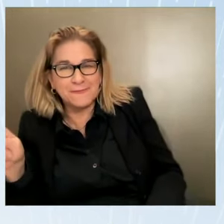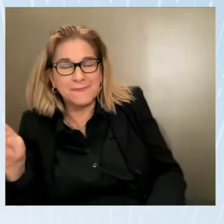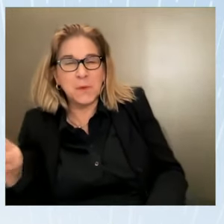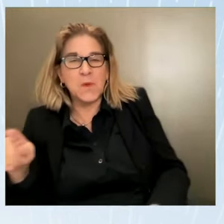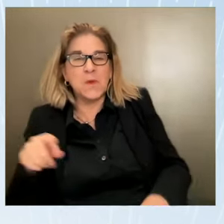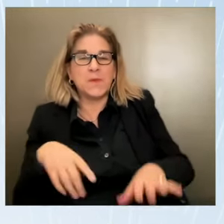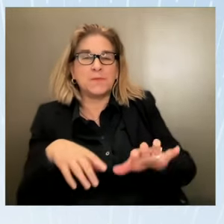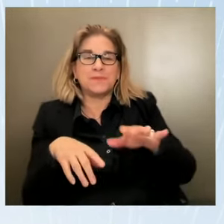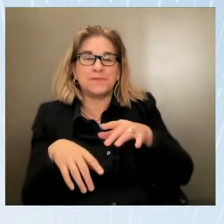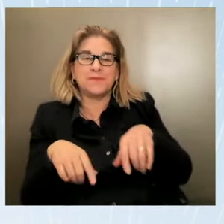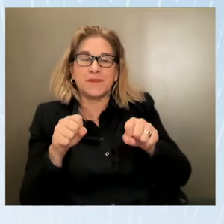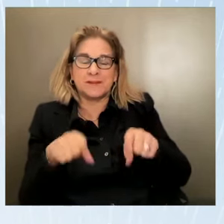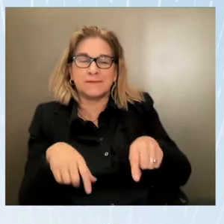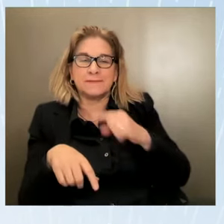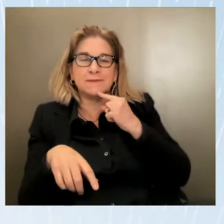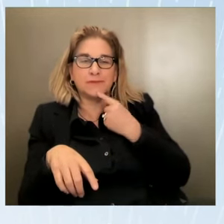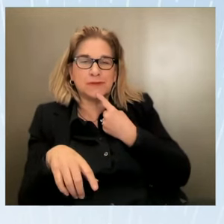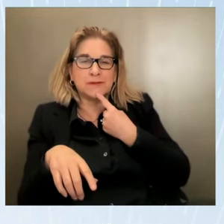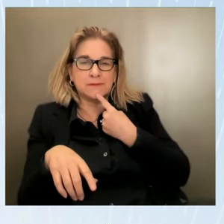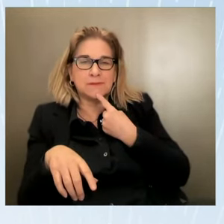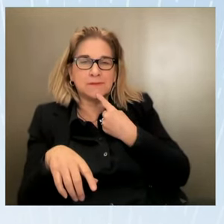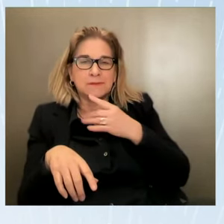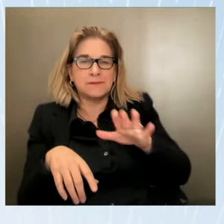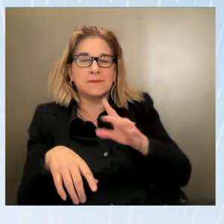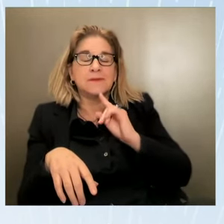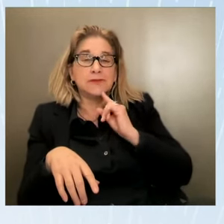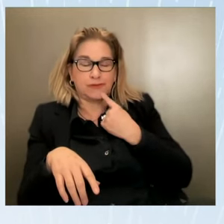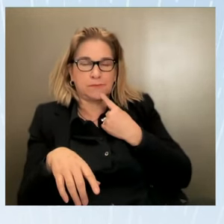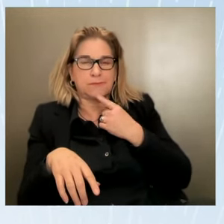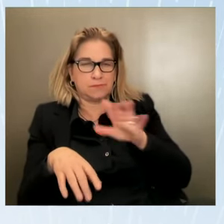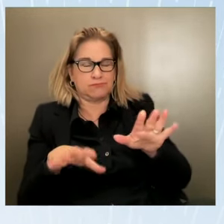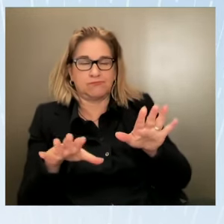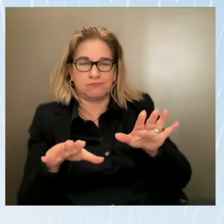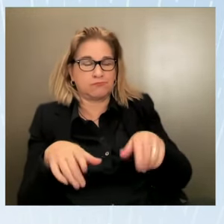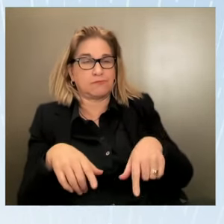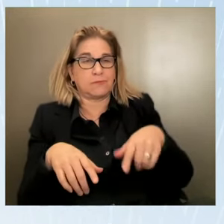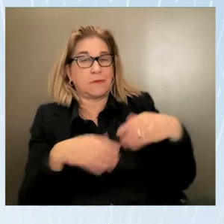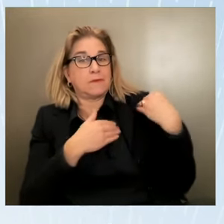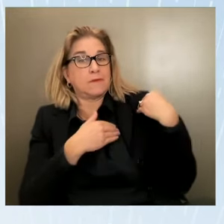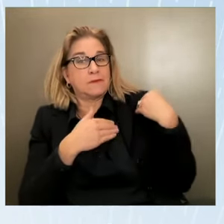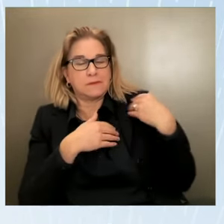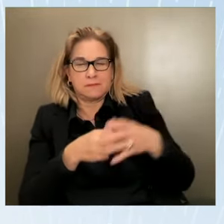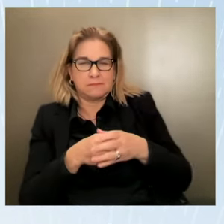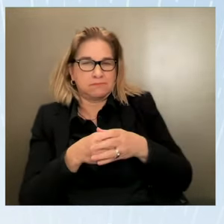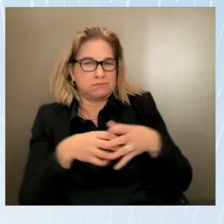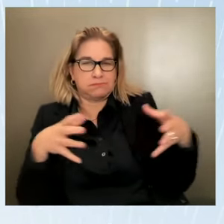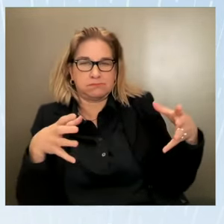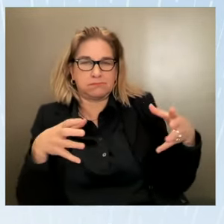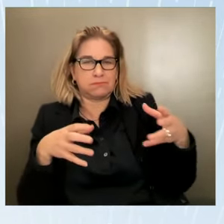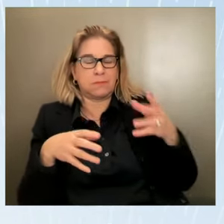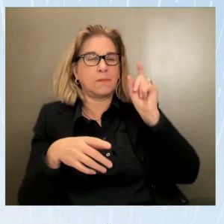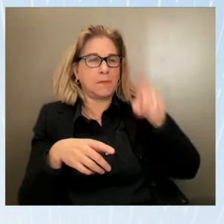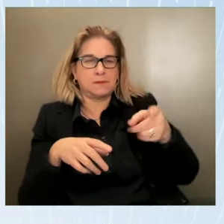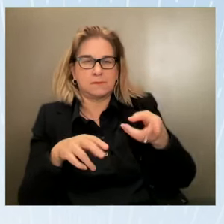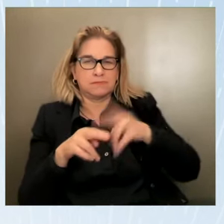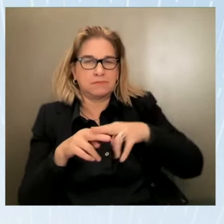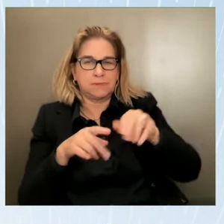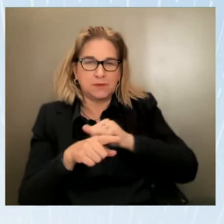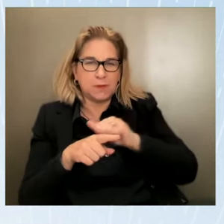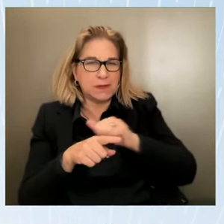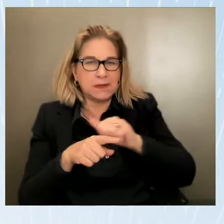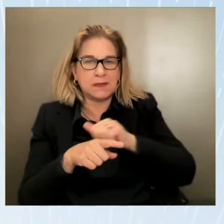are focused on expanding trainings, preventing the sale of goods produced by forced or child labor in DoD outlets, and encouraging and